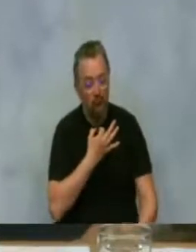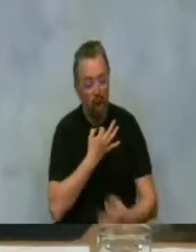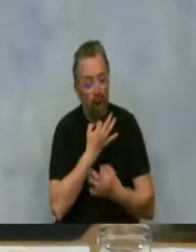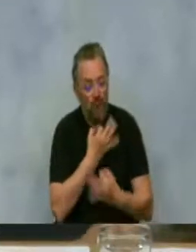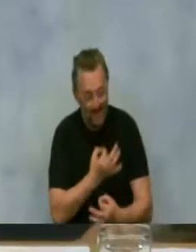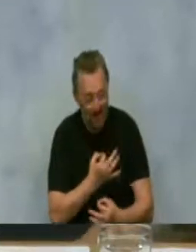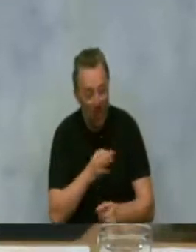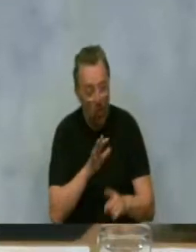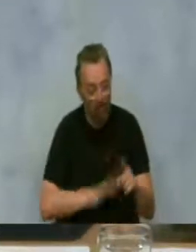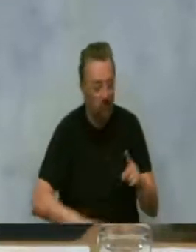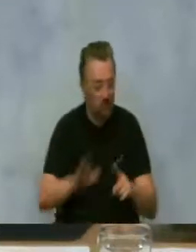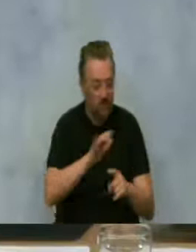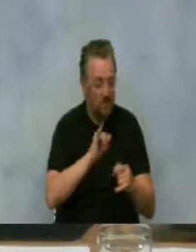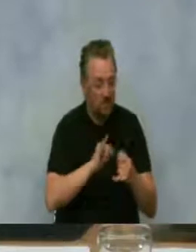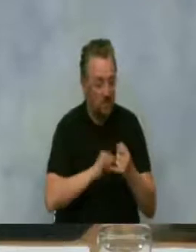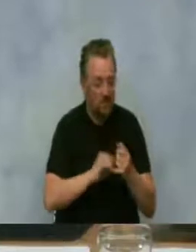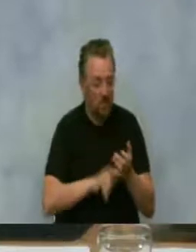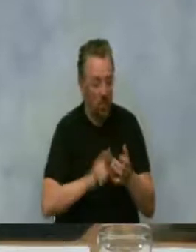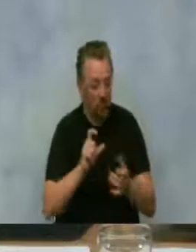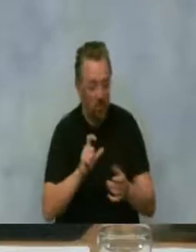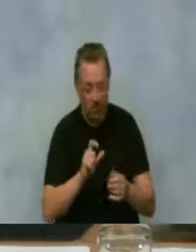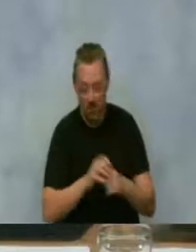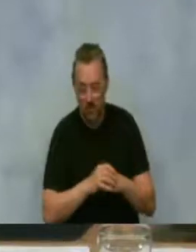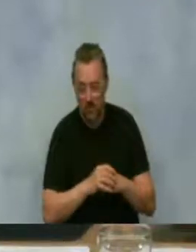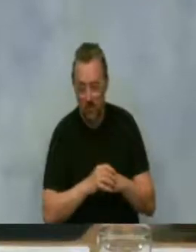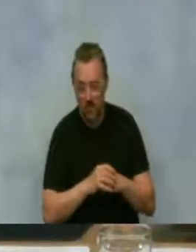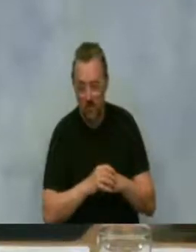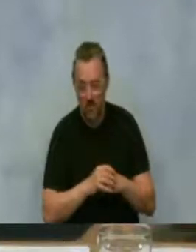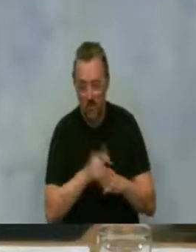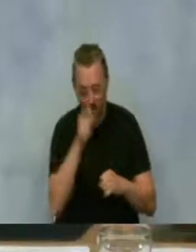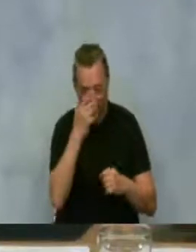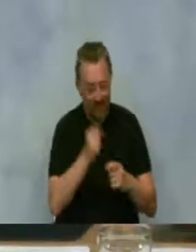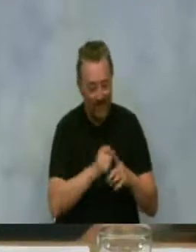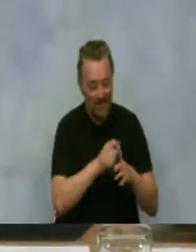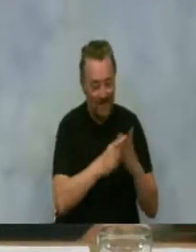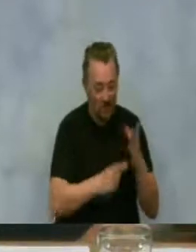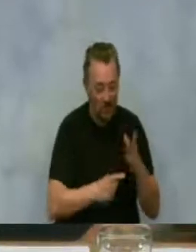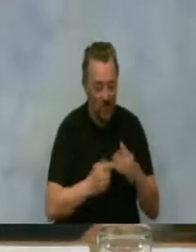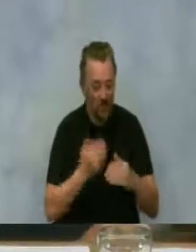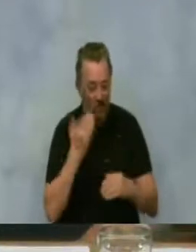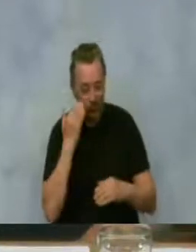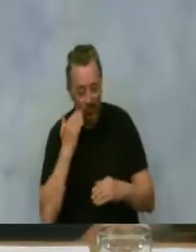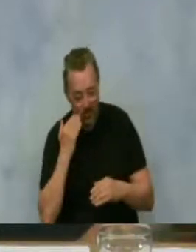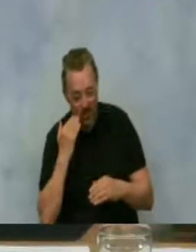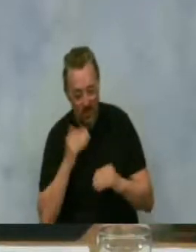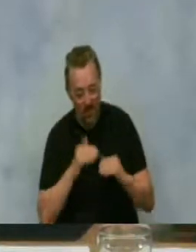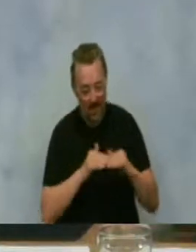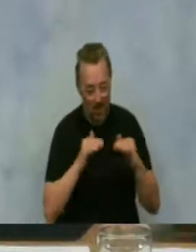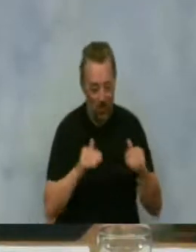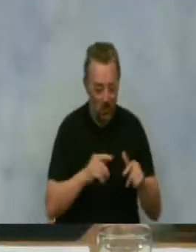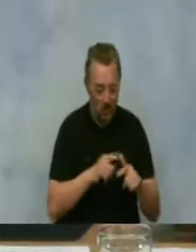areas demographic. Regarding gender, disability, race, religion, and other equality,